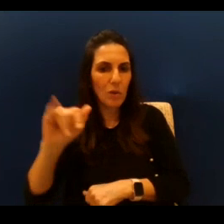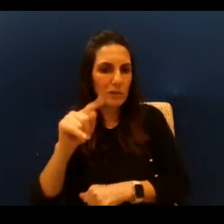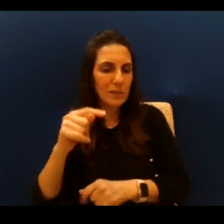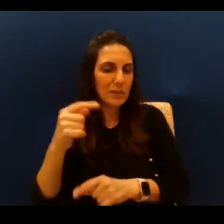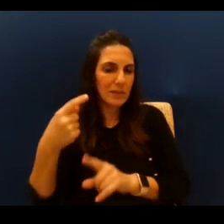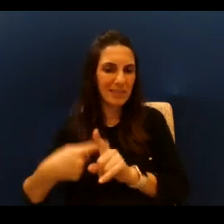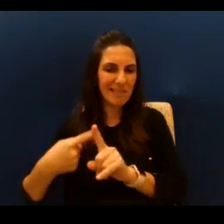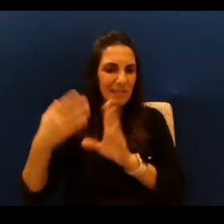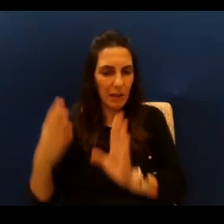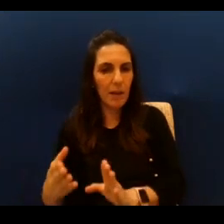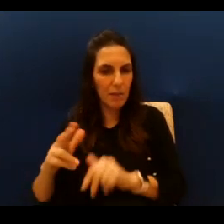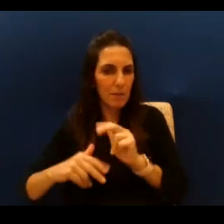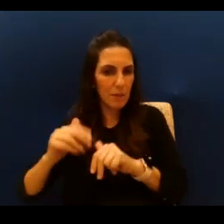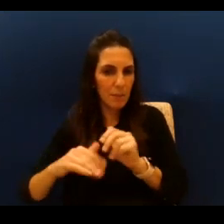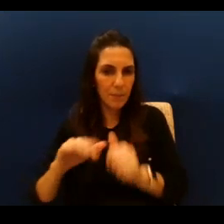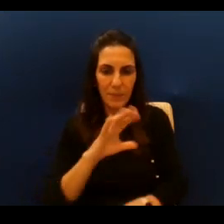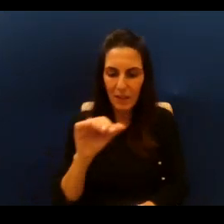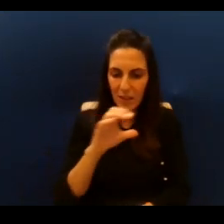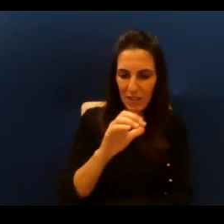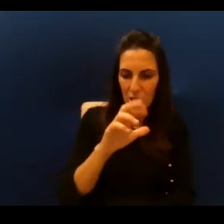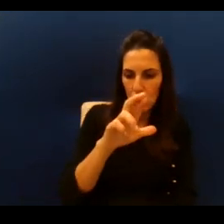Additionally, the CRA is also